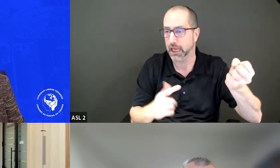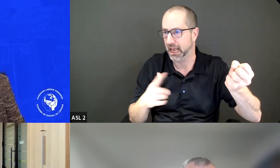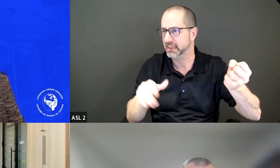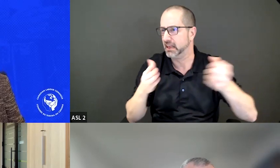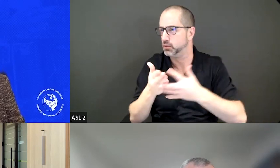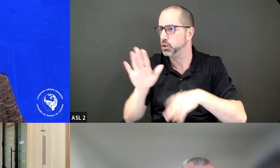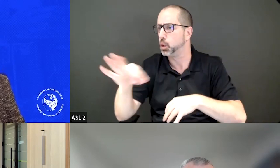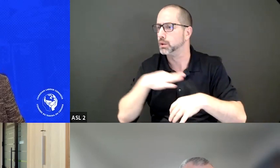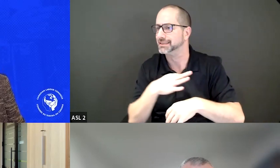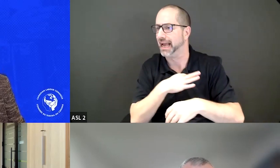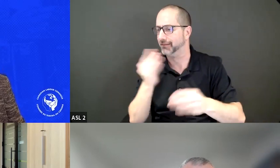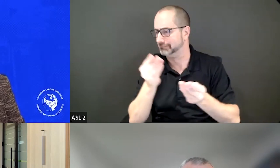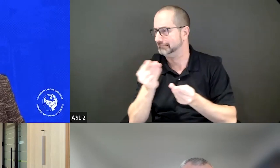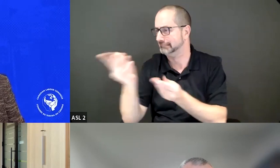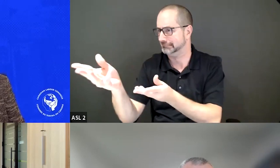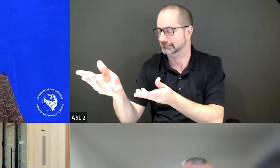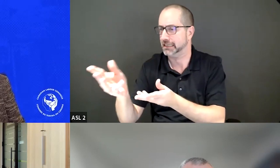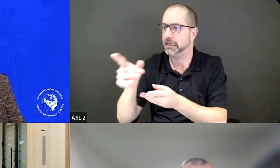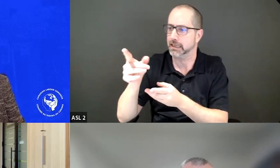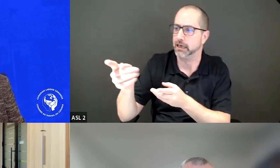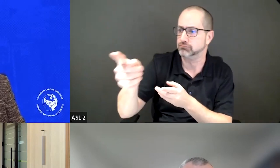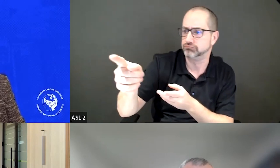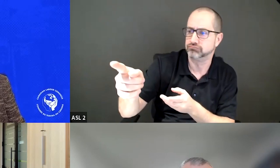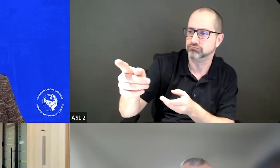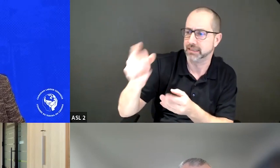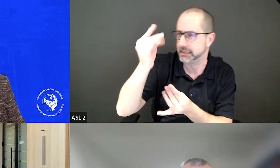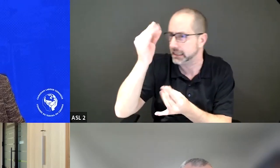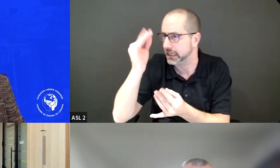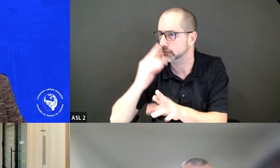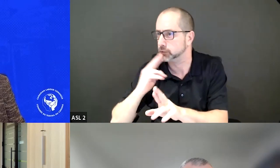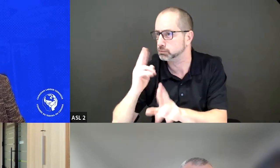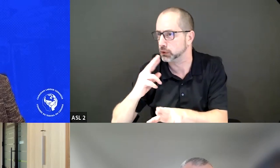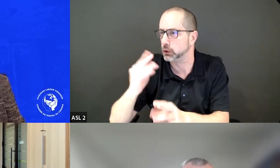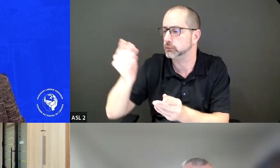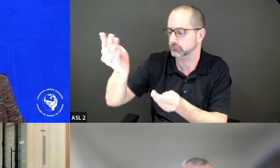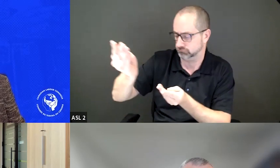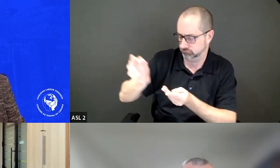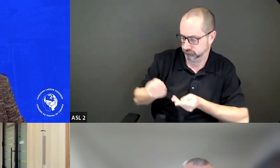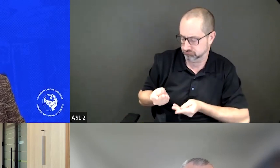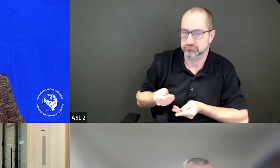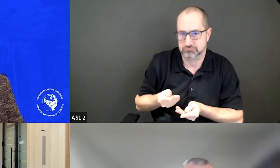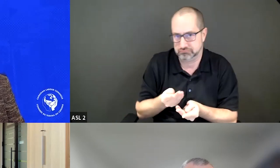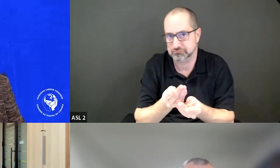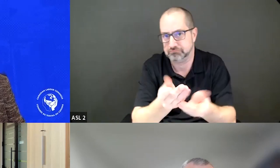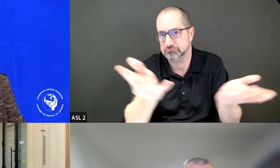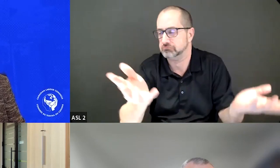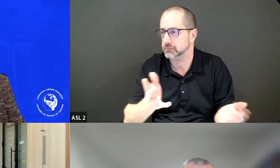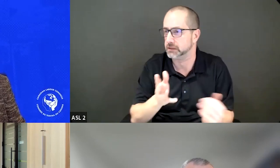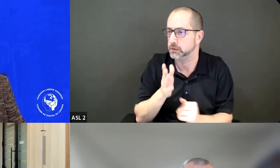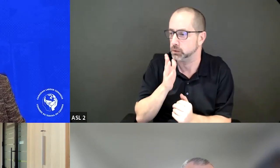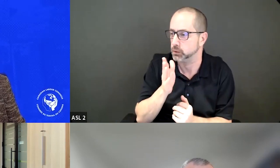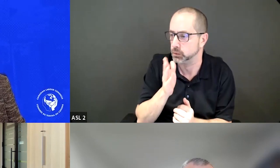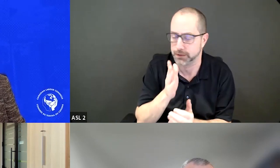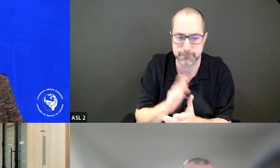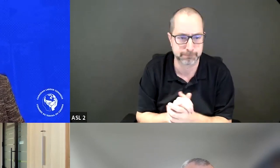those questions so you can think about your responses and how to fit it all together, and then we'll circulate that to everyone who's attended